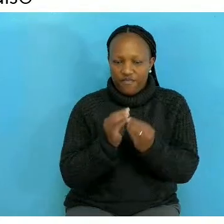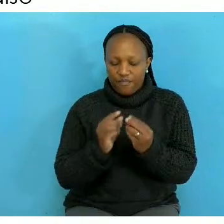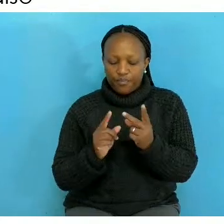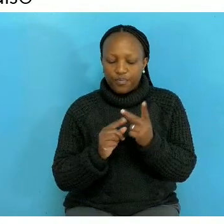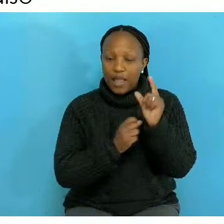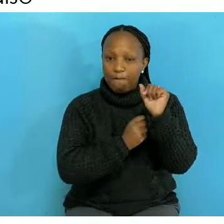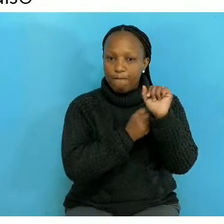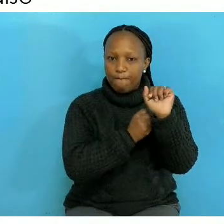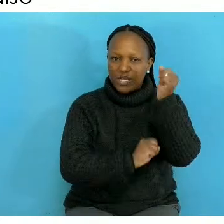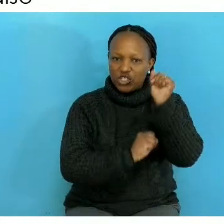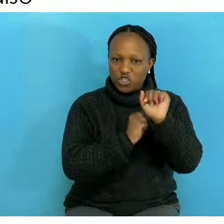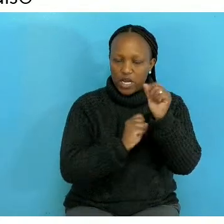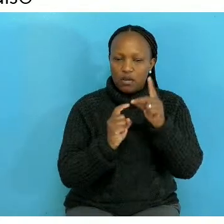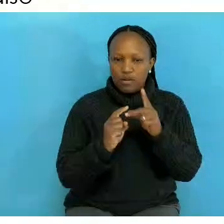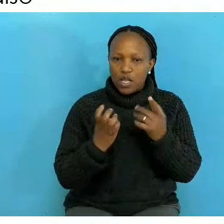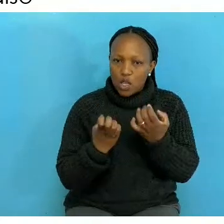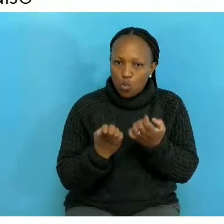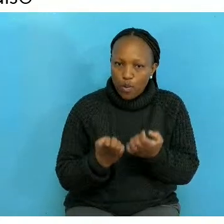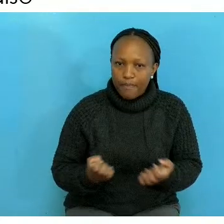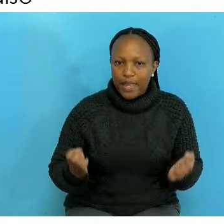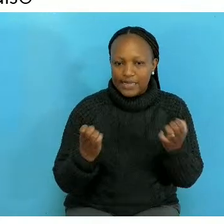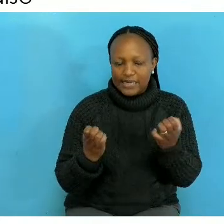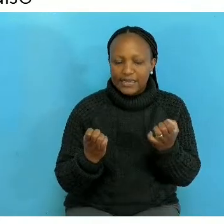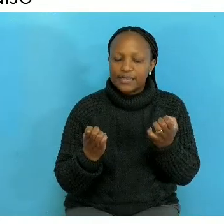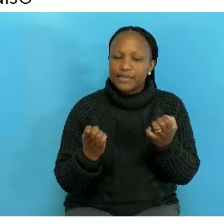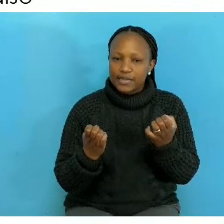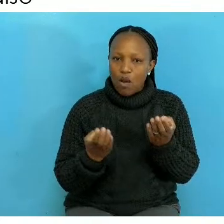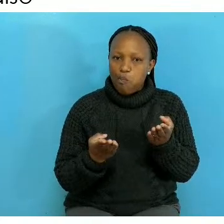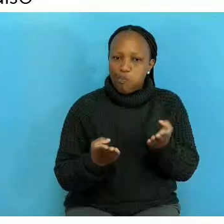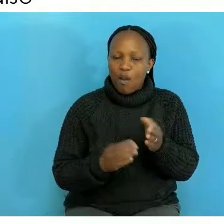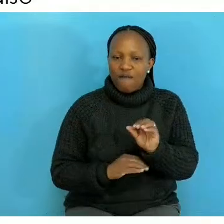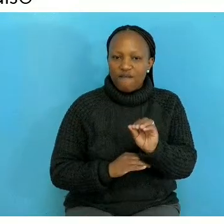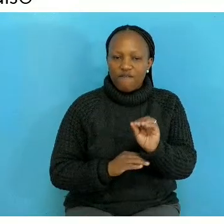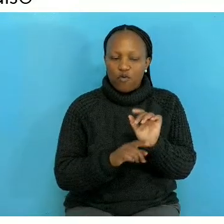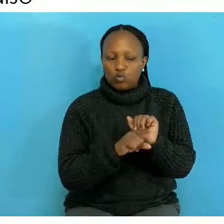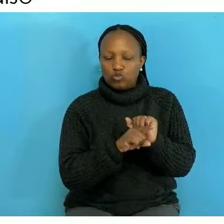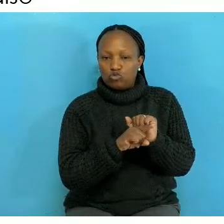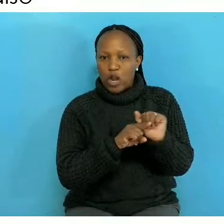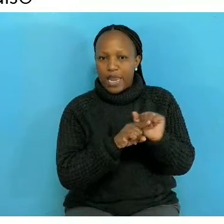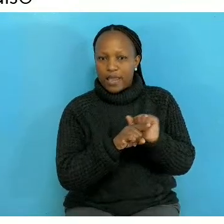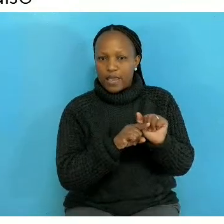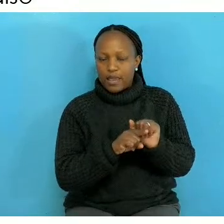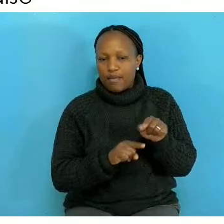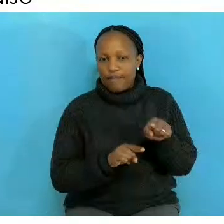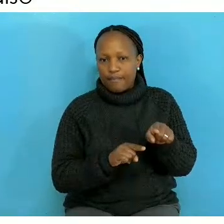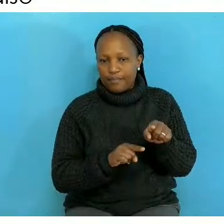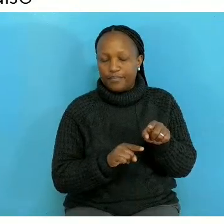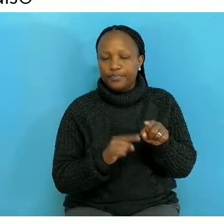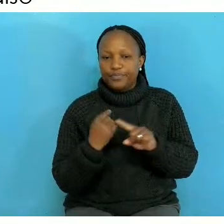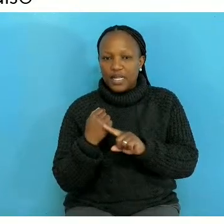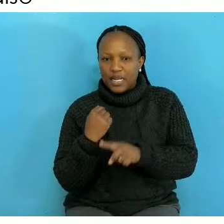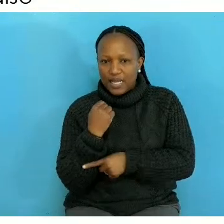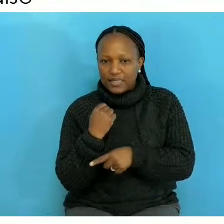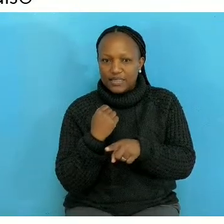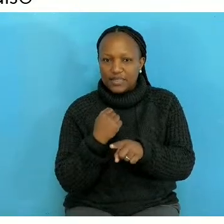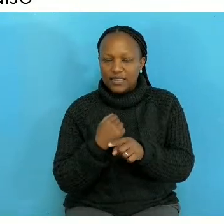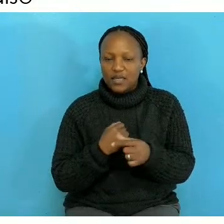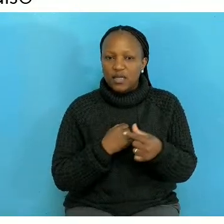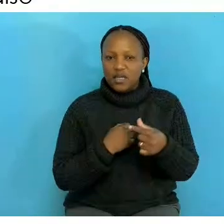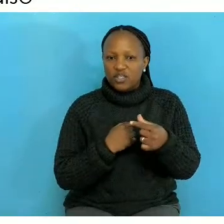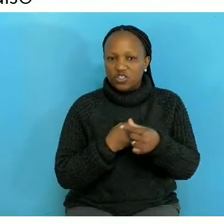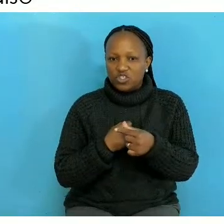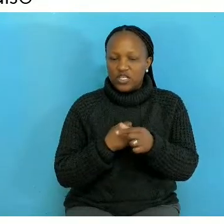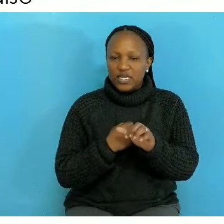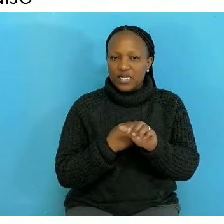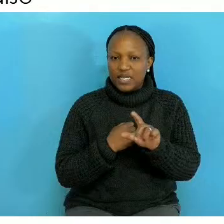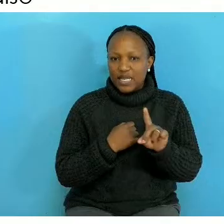equipment. This is mainly for the training academy. And lastly, the GDET